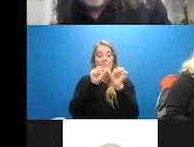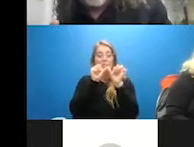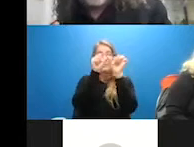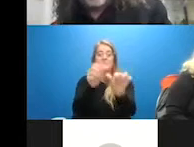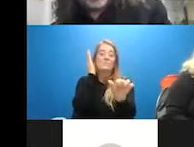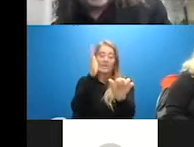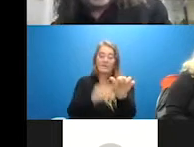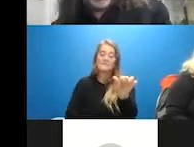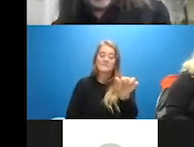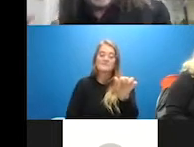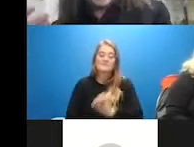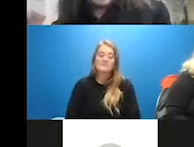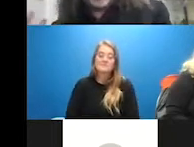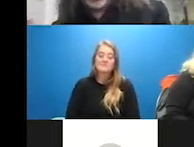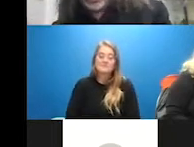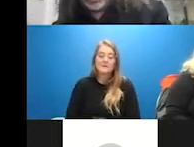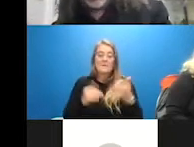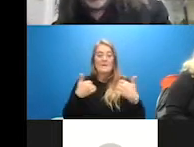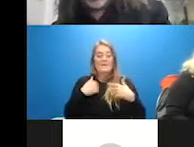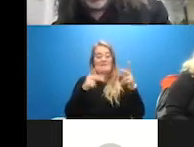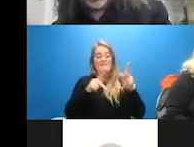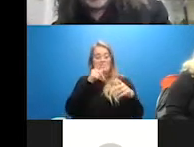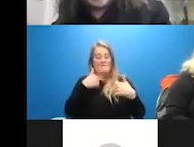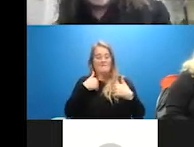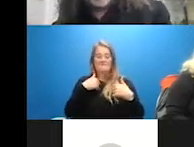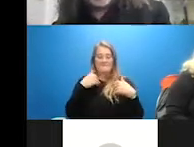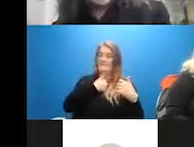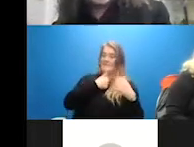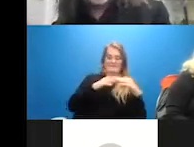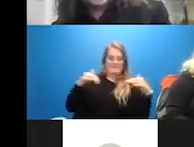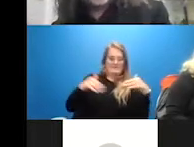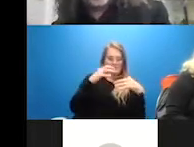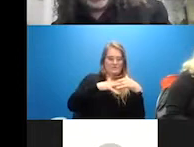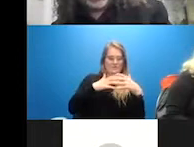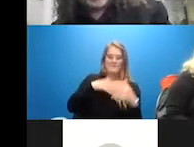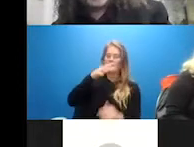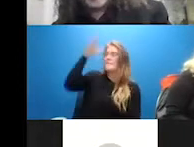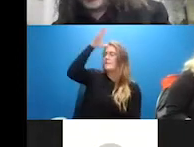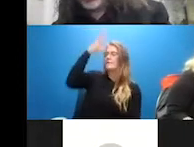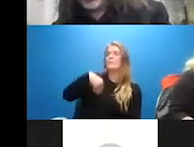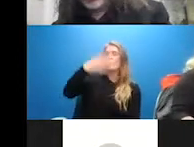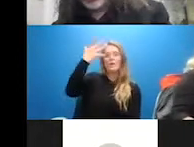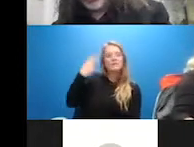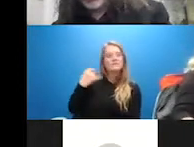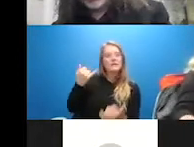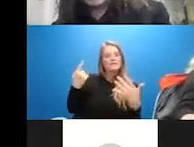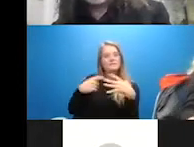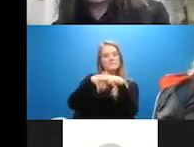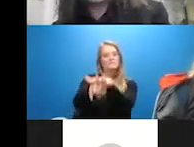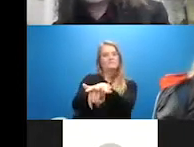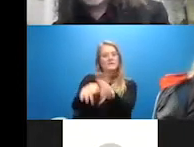now have people living with non-Indigenous foster parents and going to mainstream schools. This